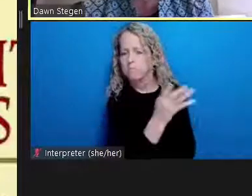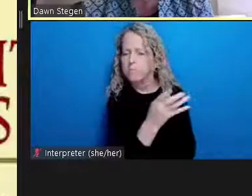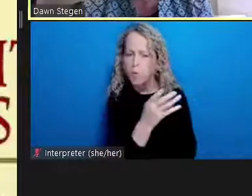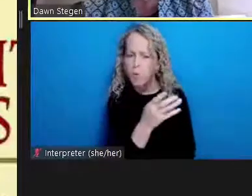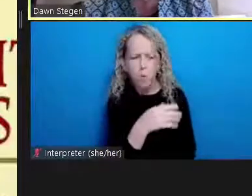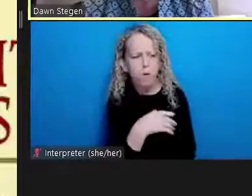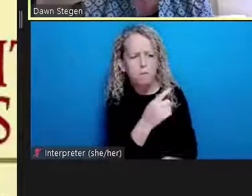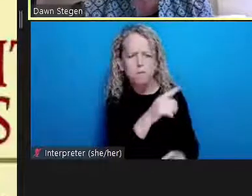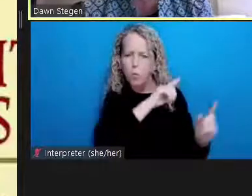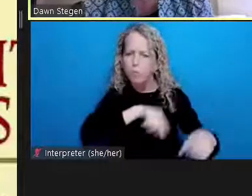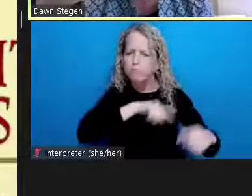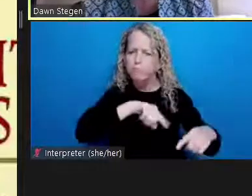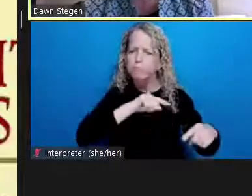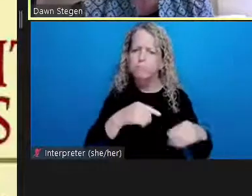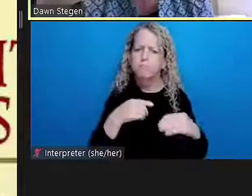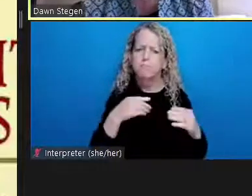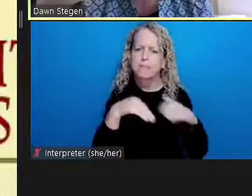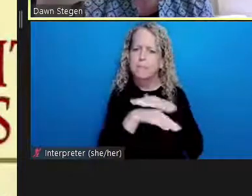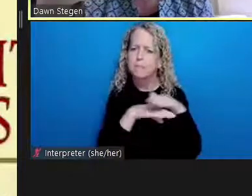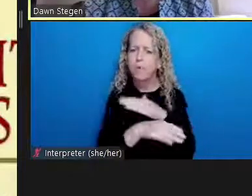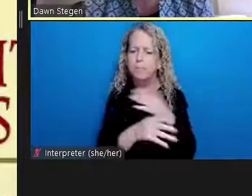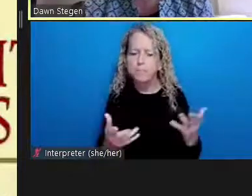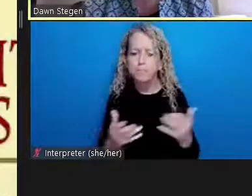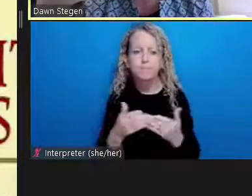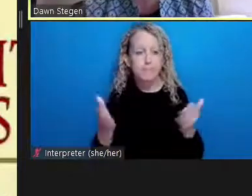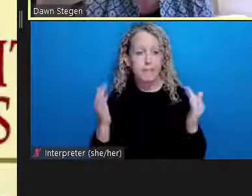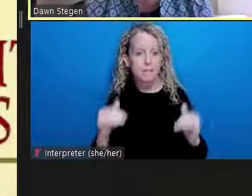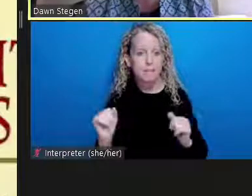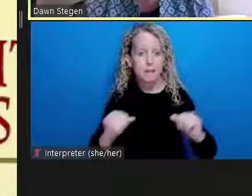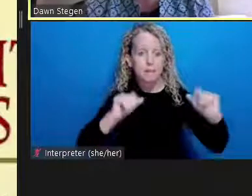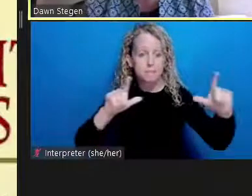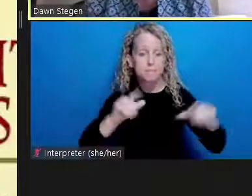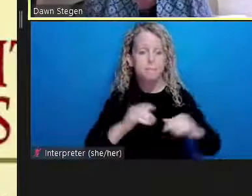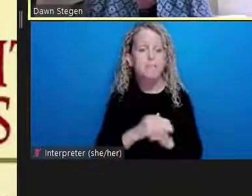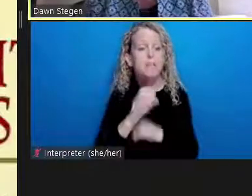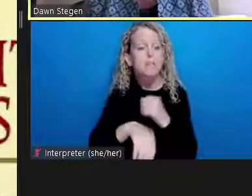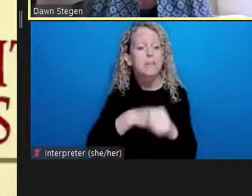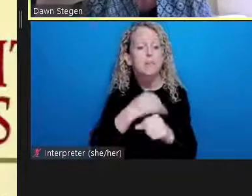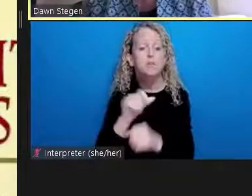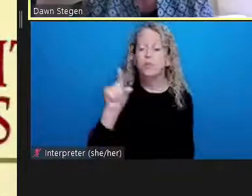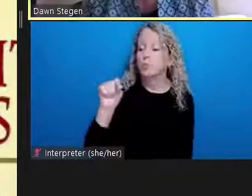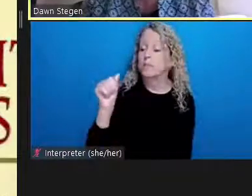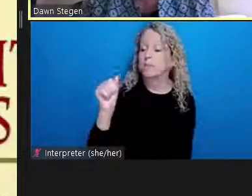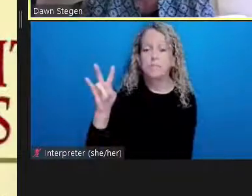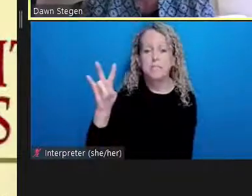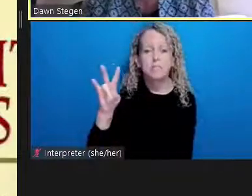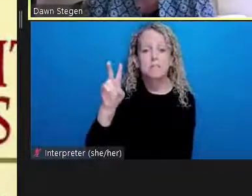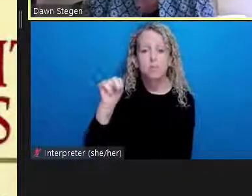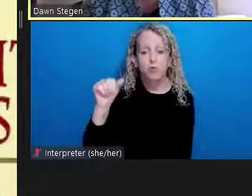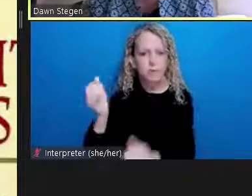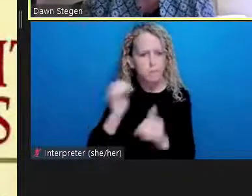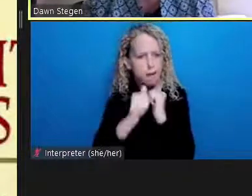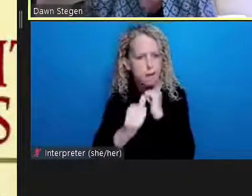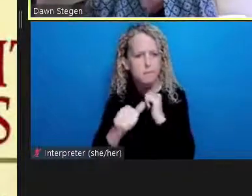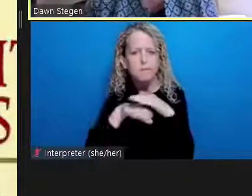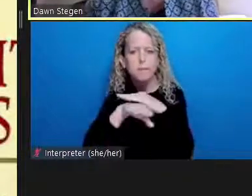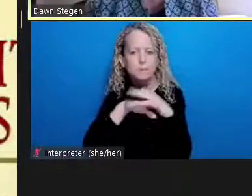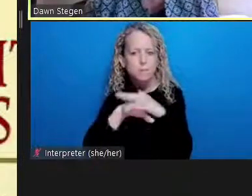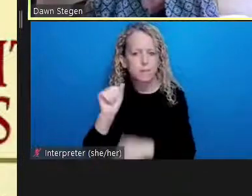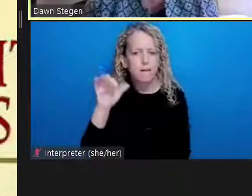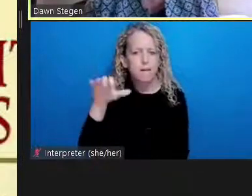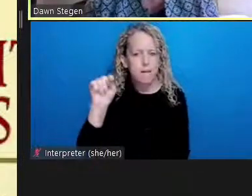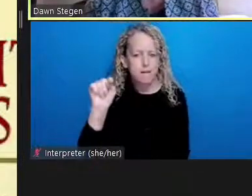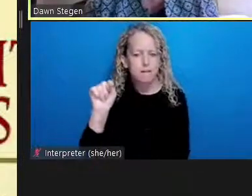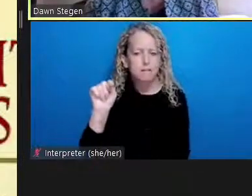you. So in 2017, Nova Scotia passed the Accessibility Act and became the